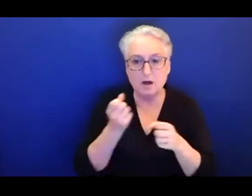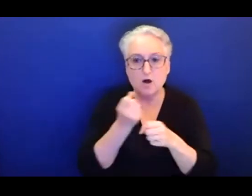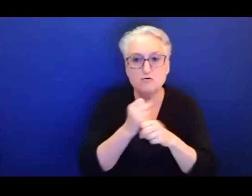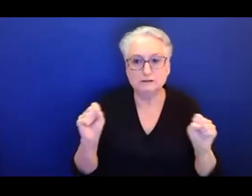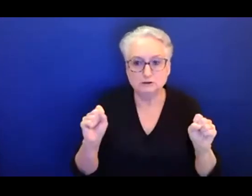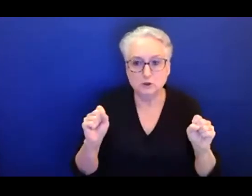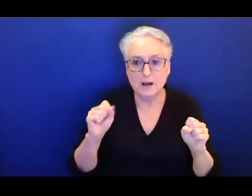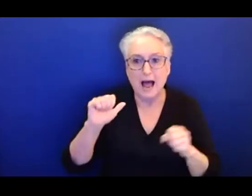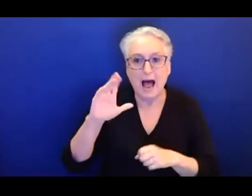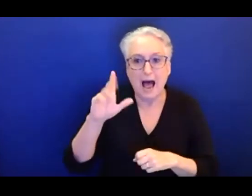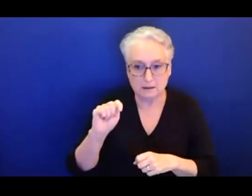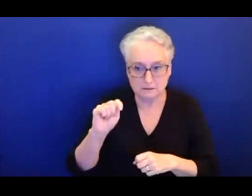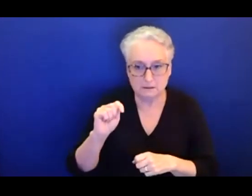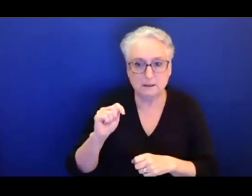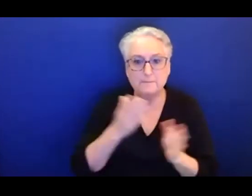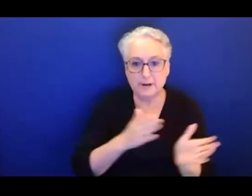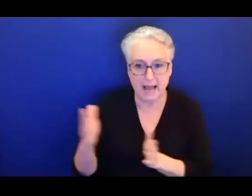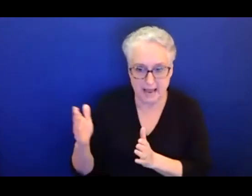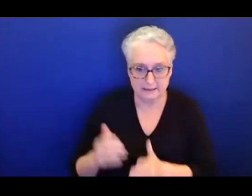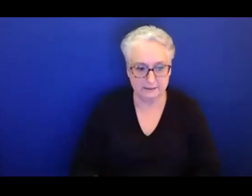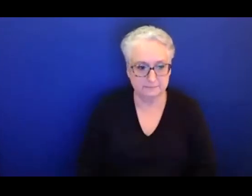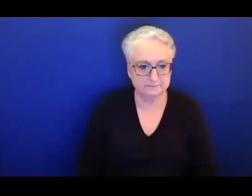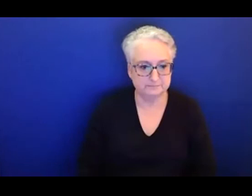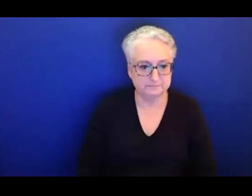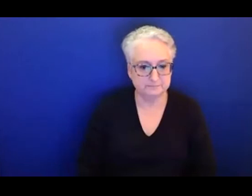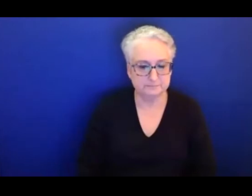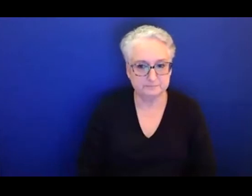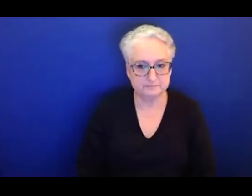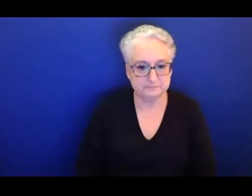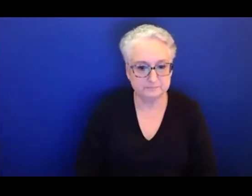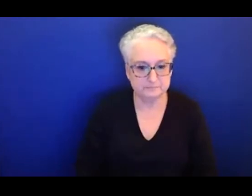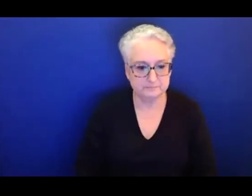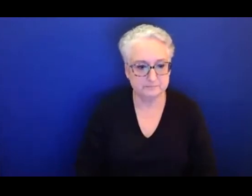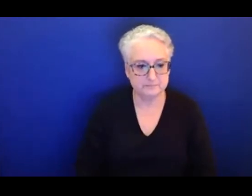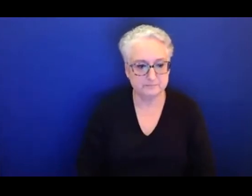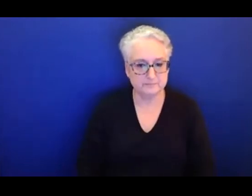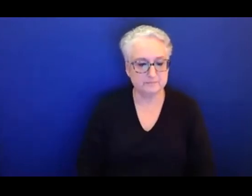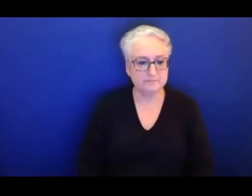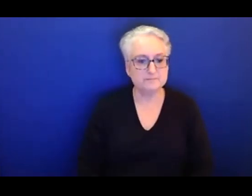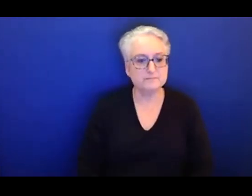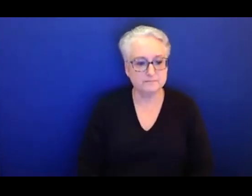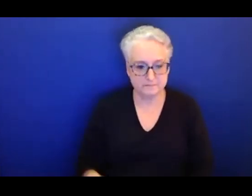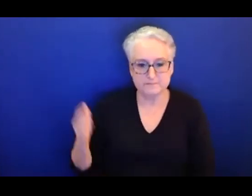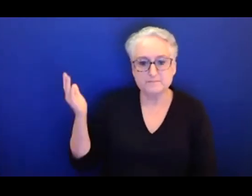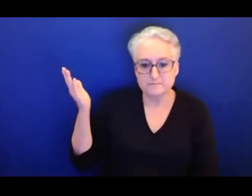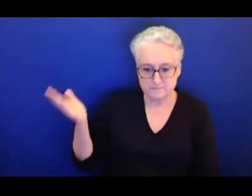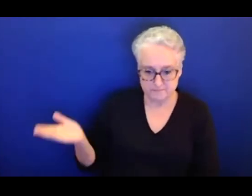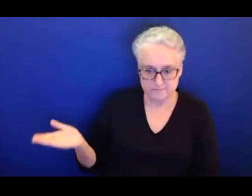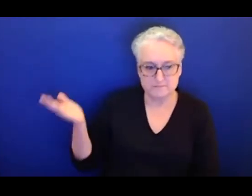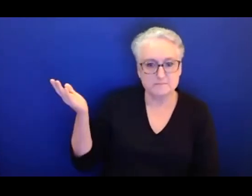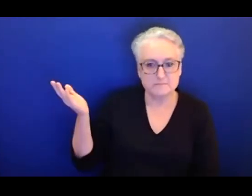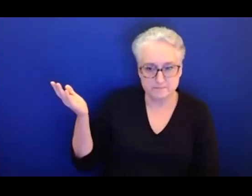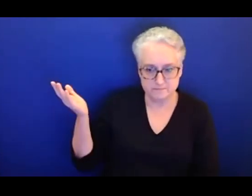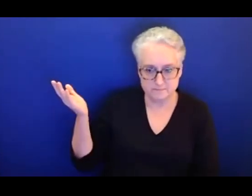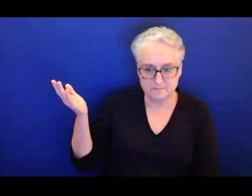So just a little background on HUD funding. Rochester receives about $13 million in HUD funding every year. The city of Rochester has